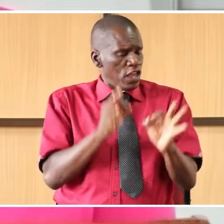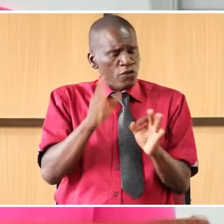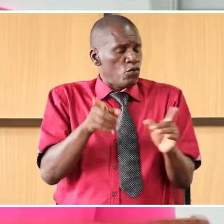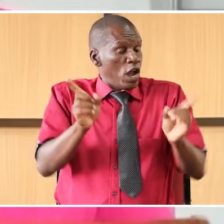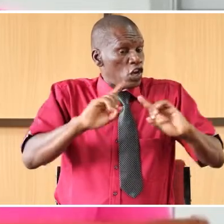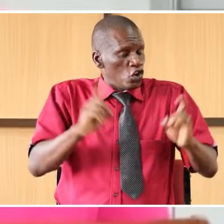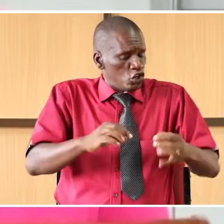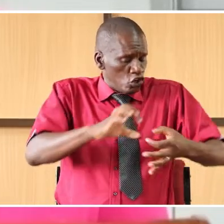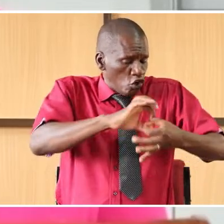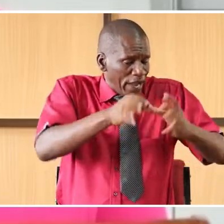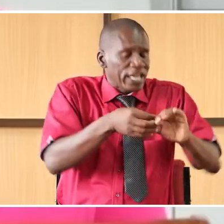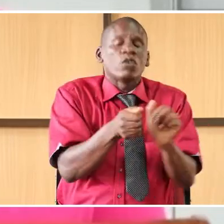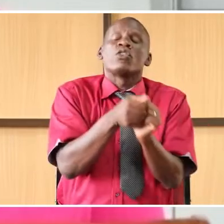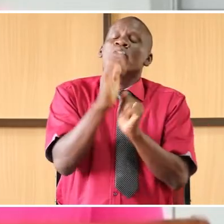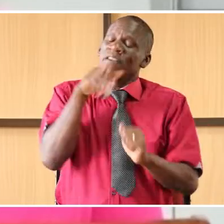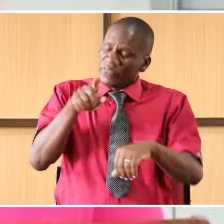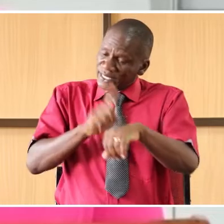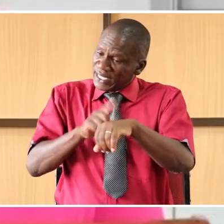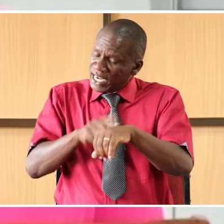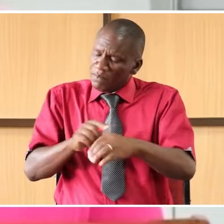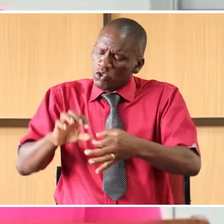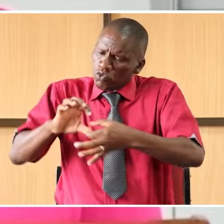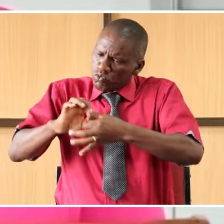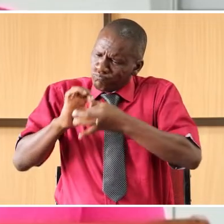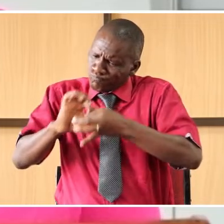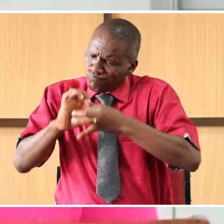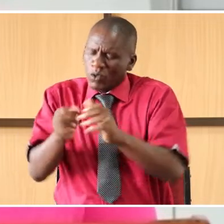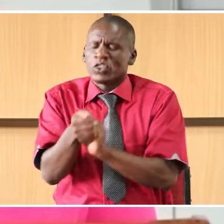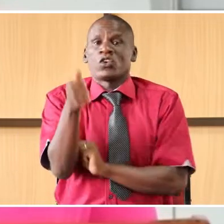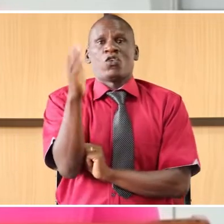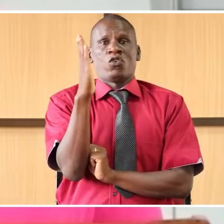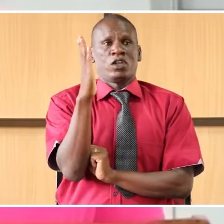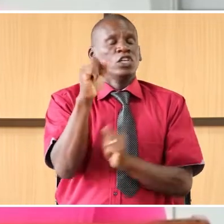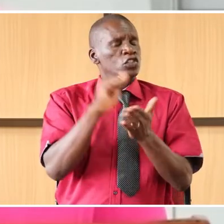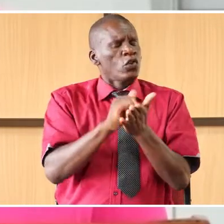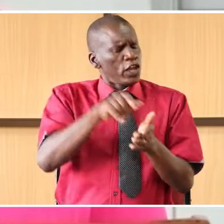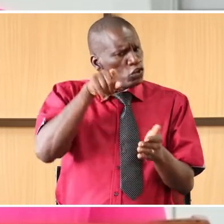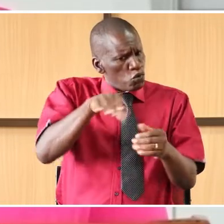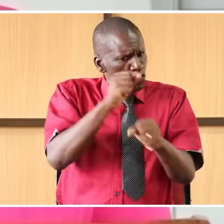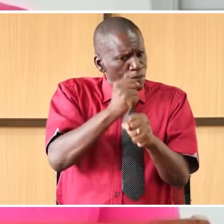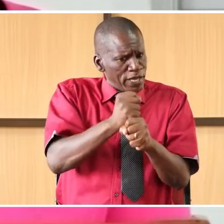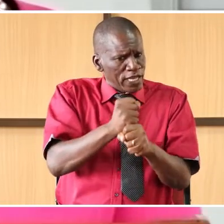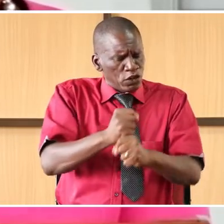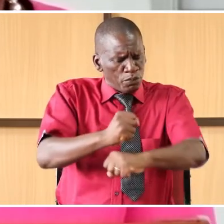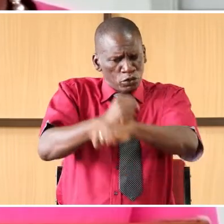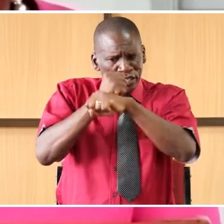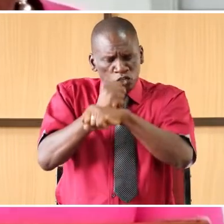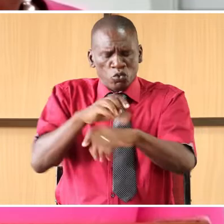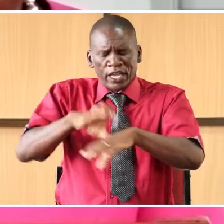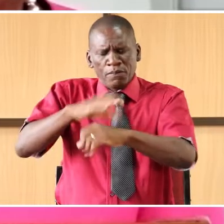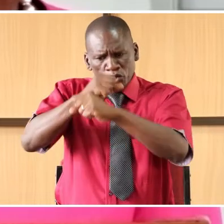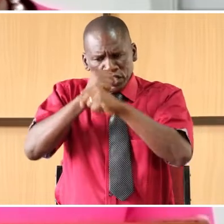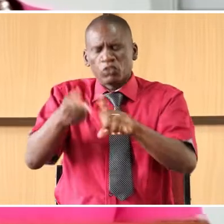with God, this is the time to be intimate with him, so that you make him your refuge. When he's